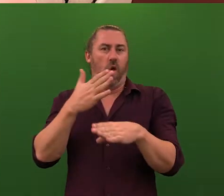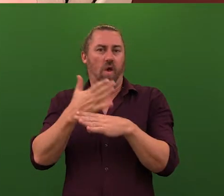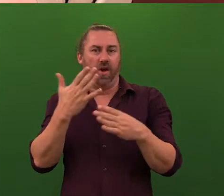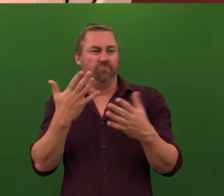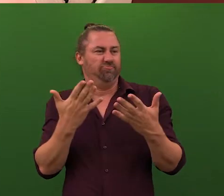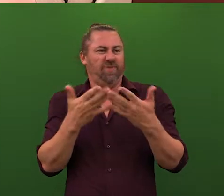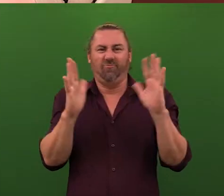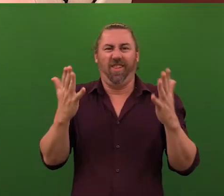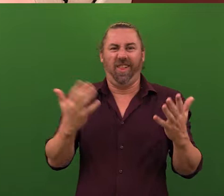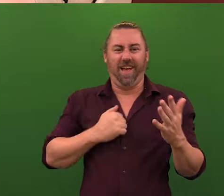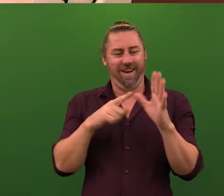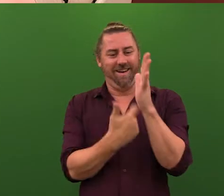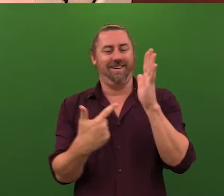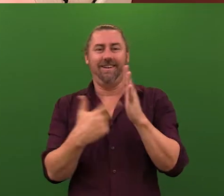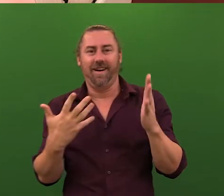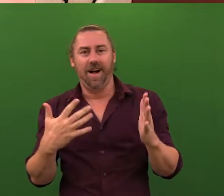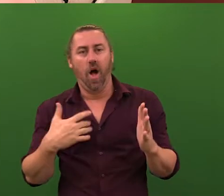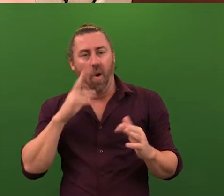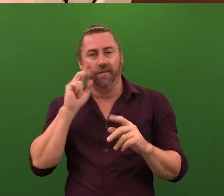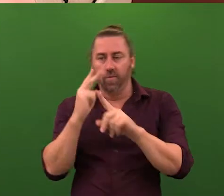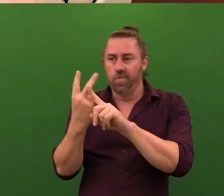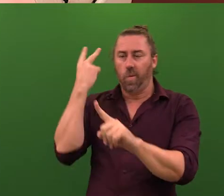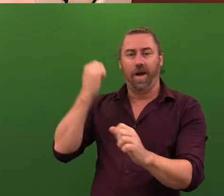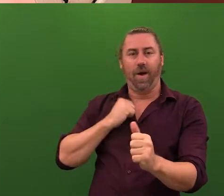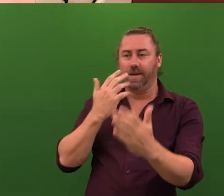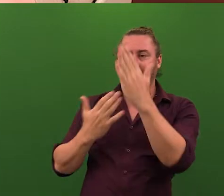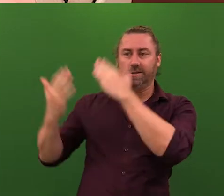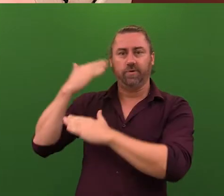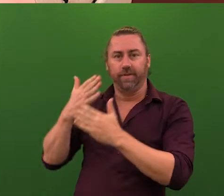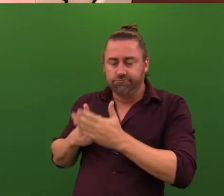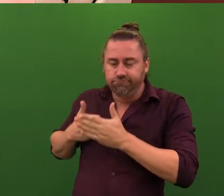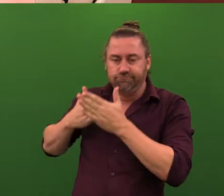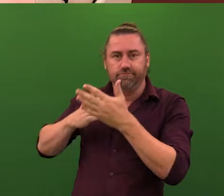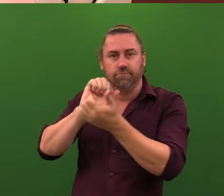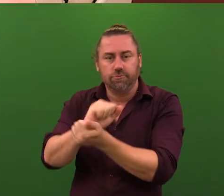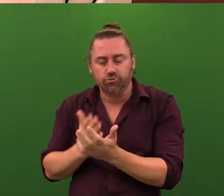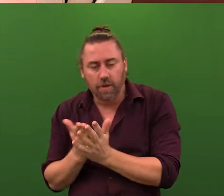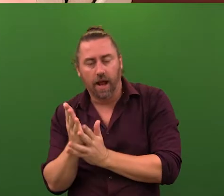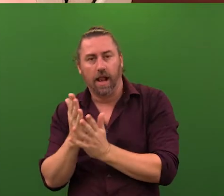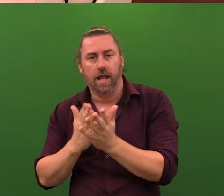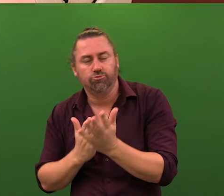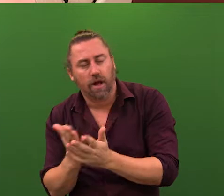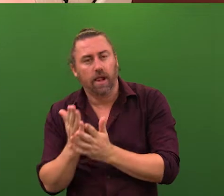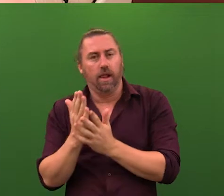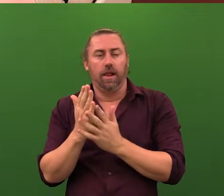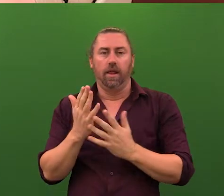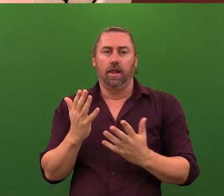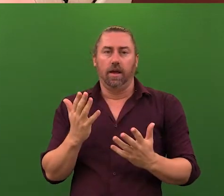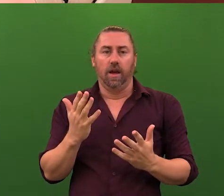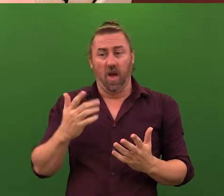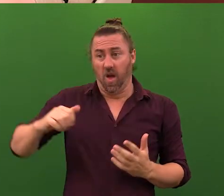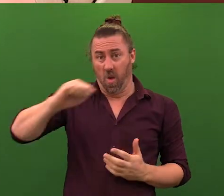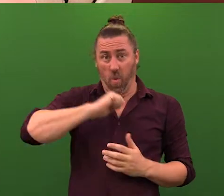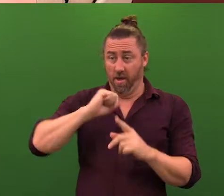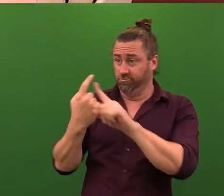looking at our histories and the struggles that that my people have had to go through, and that what